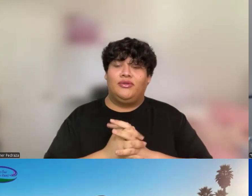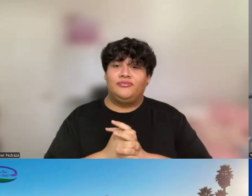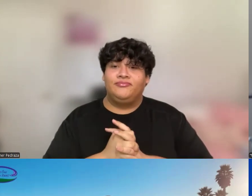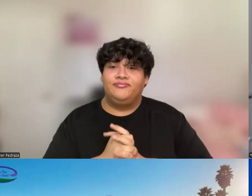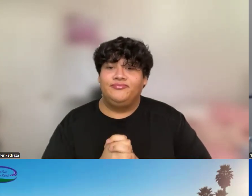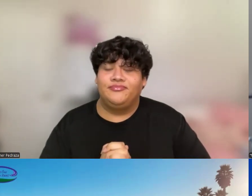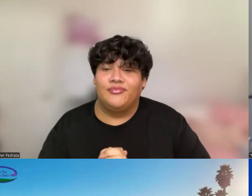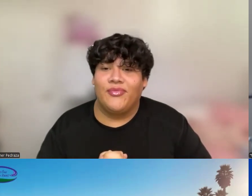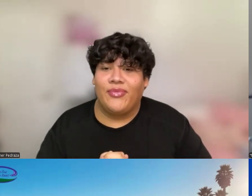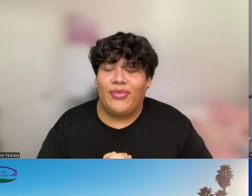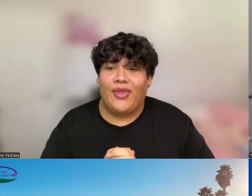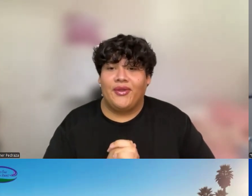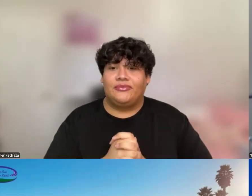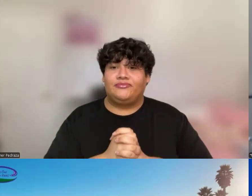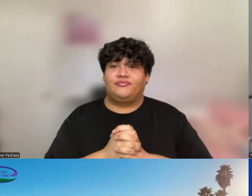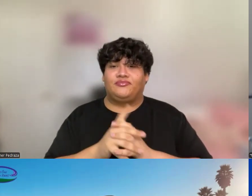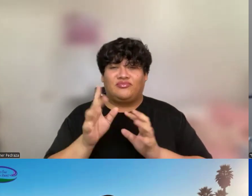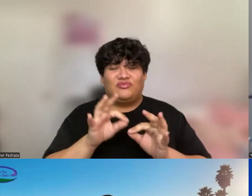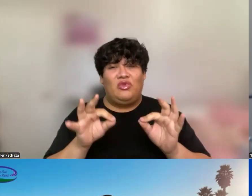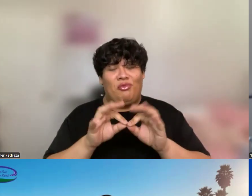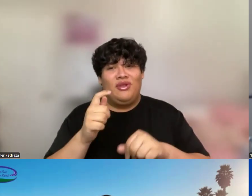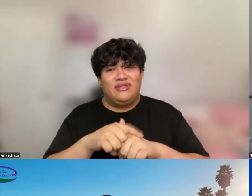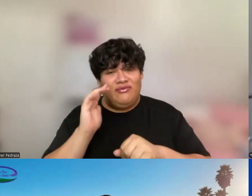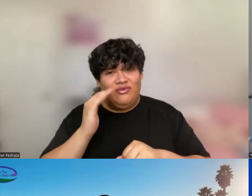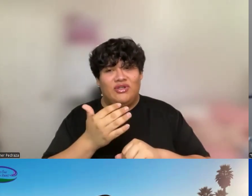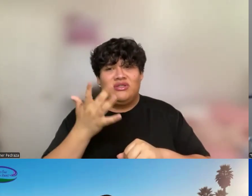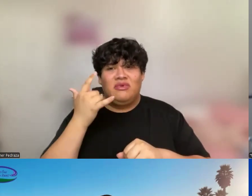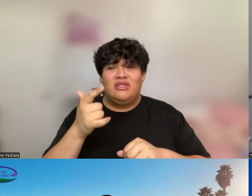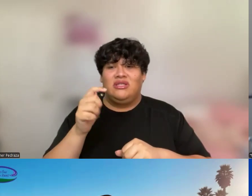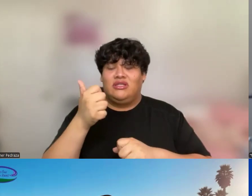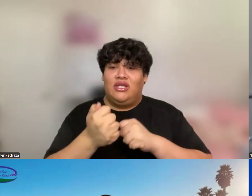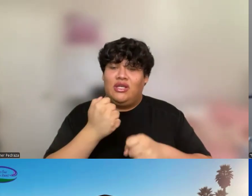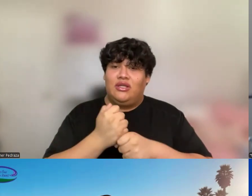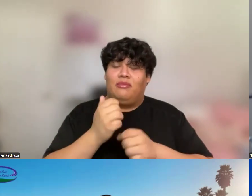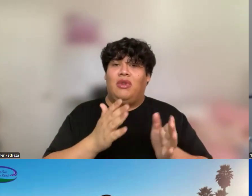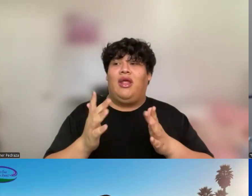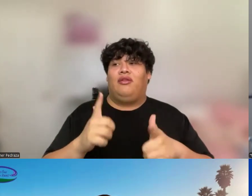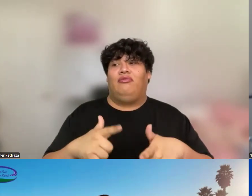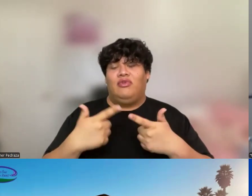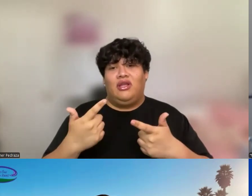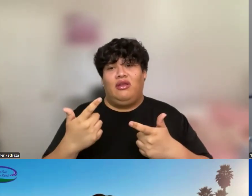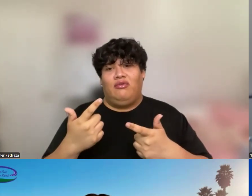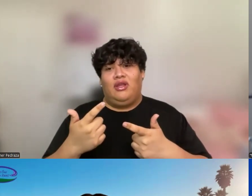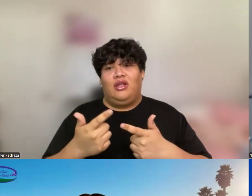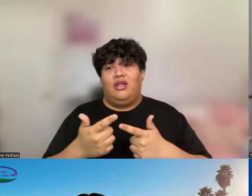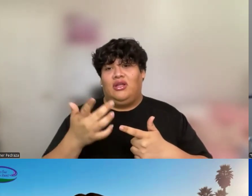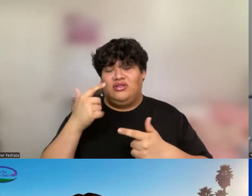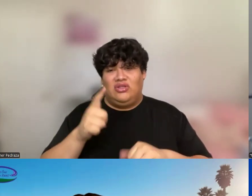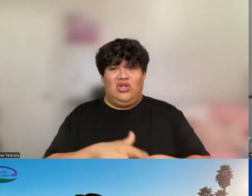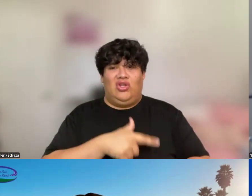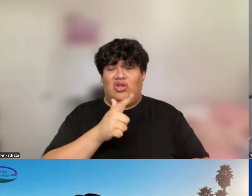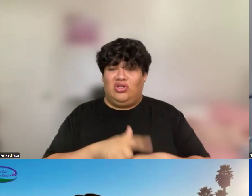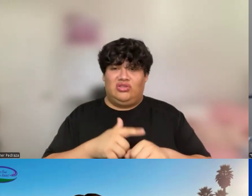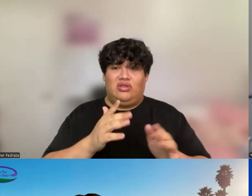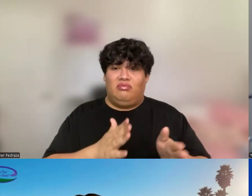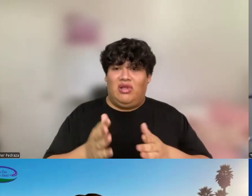I think this is a really important time for us because it's a 10-year plan of living, right? I love that you stated that. That's a long-term plan. We're